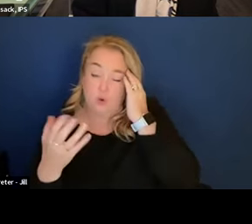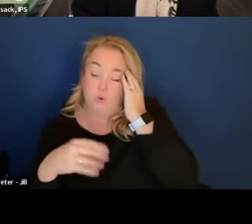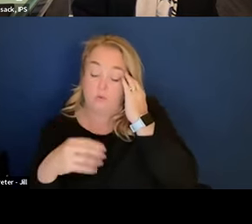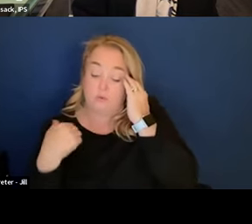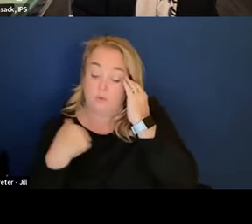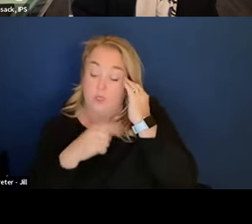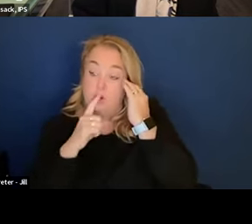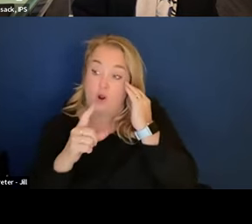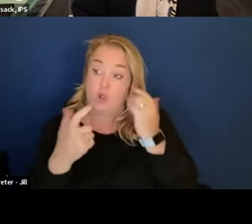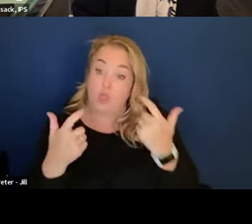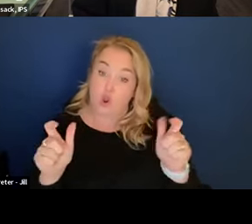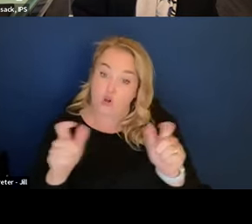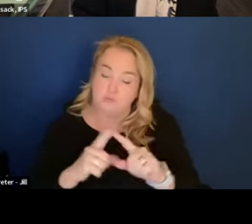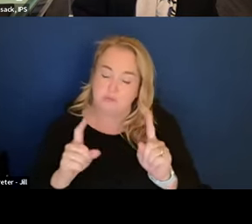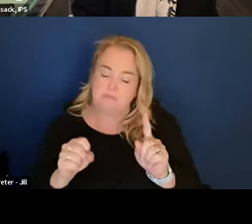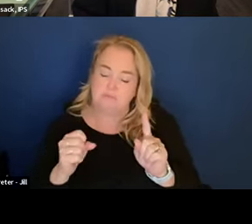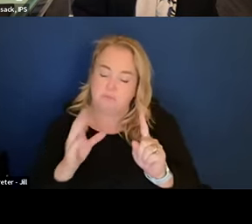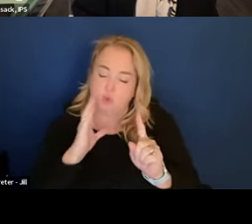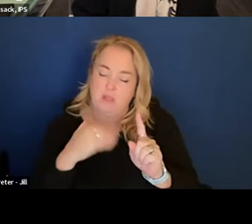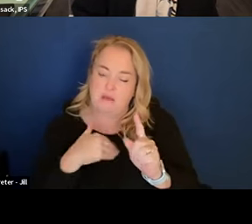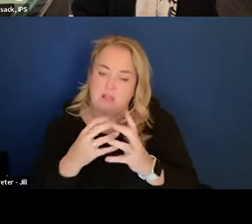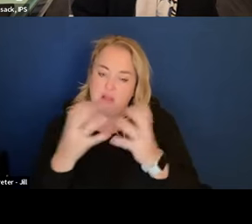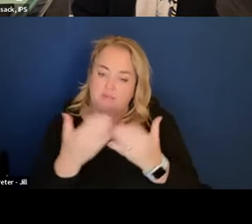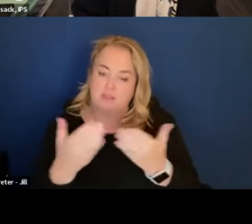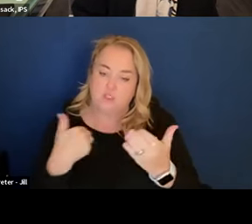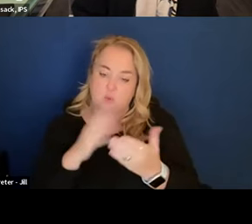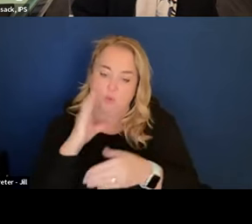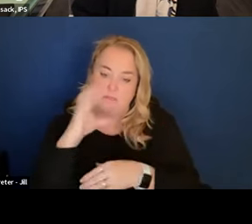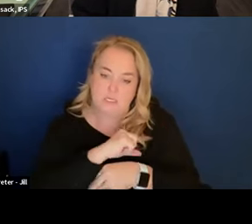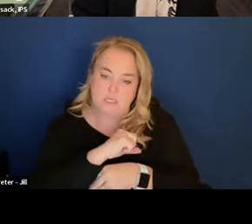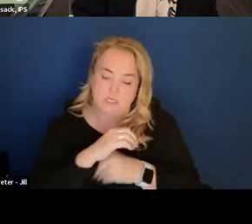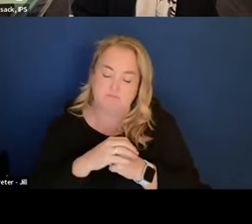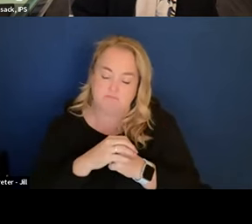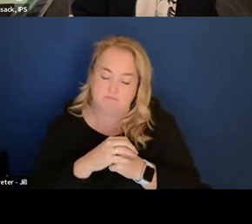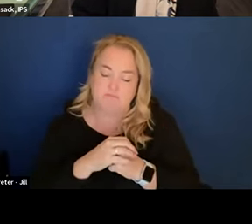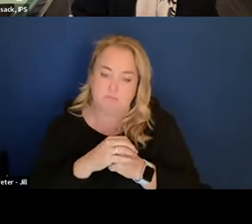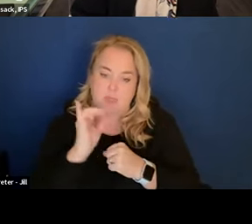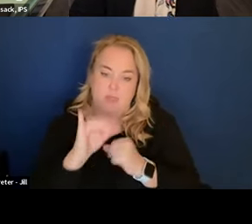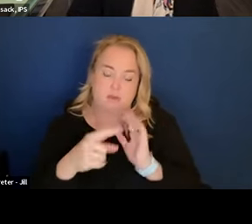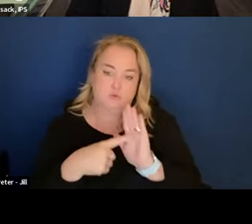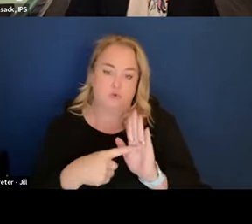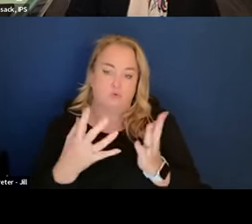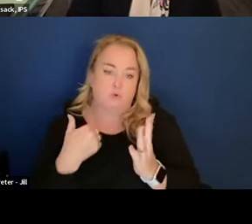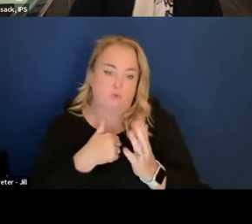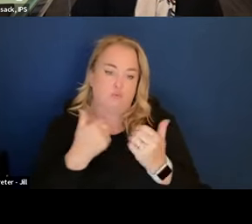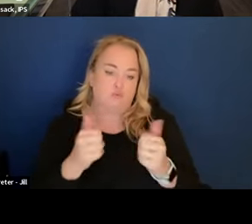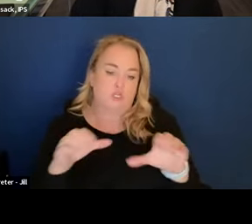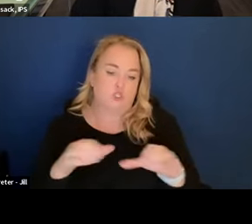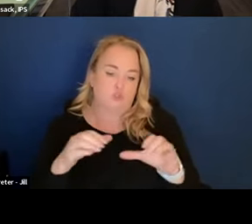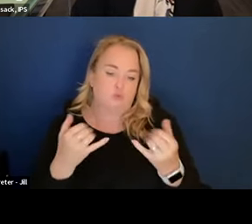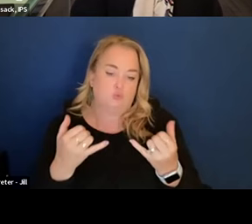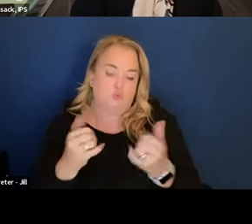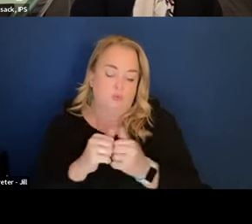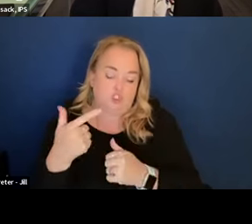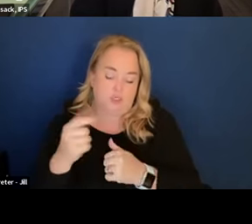we're pretty large, there's going to be a lot of places we're going to miss. And that's this exemplifies what we're really trying to do at the